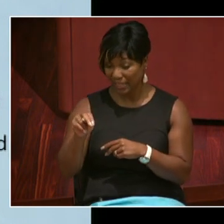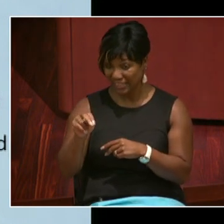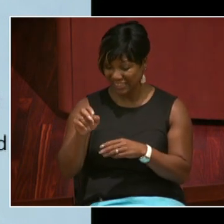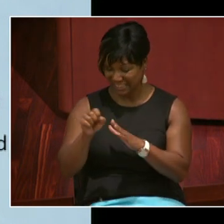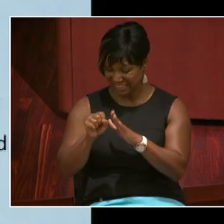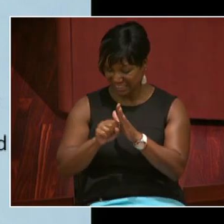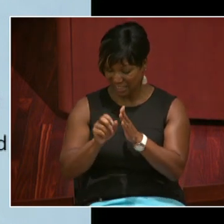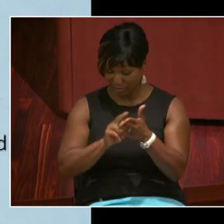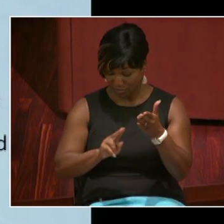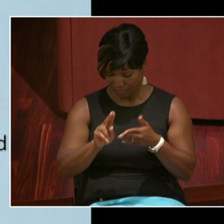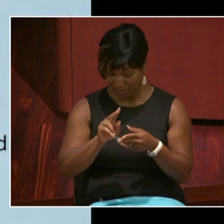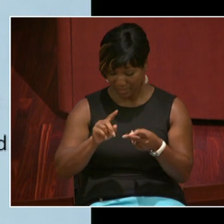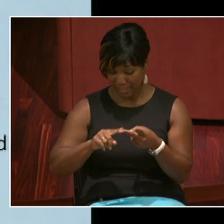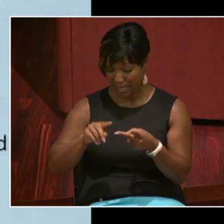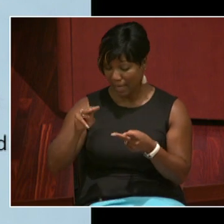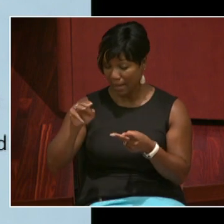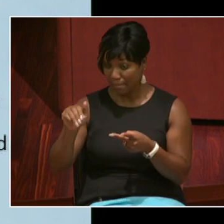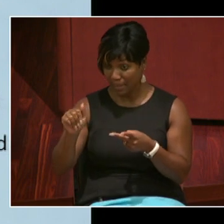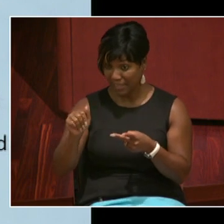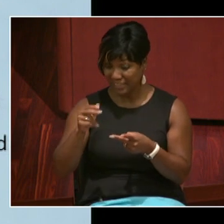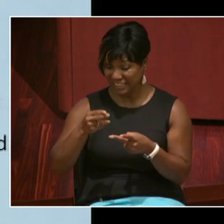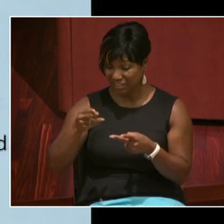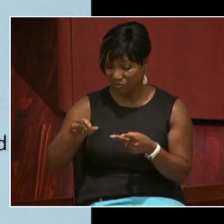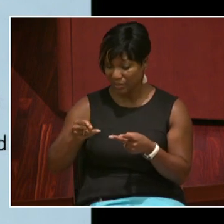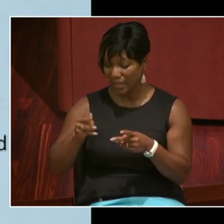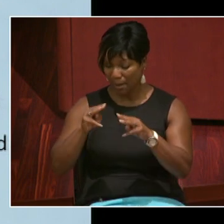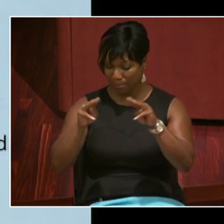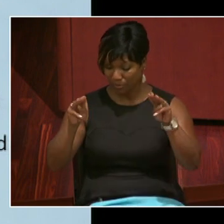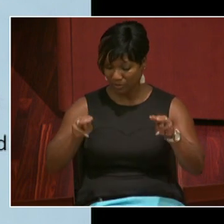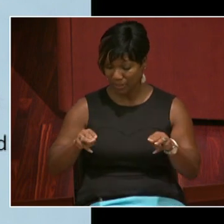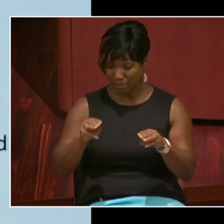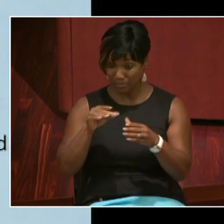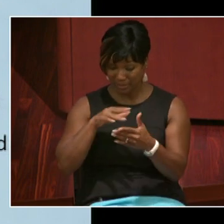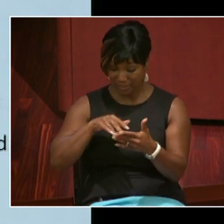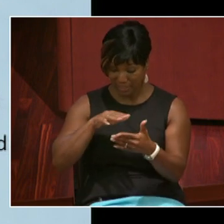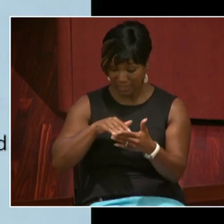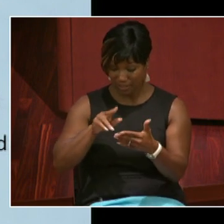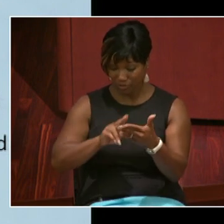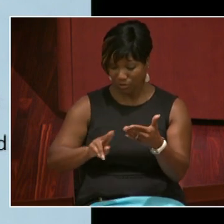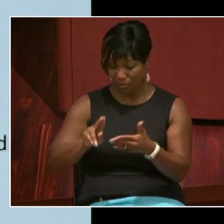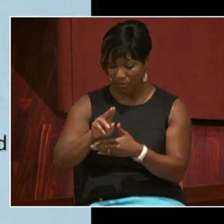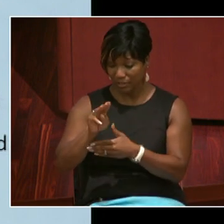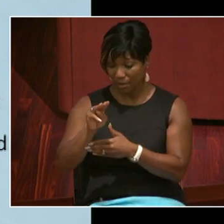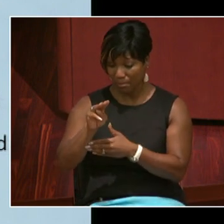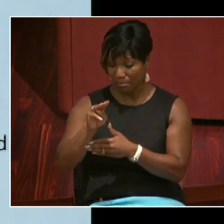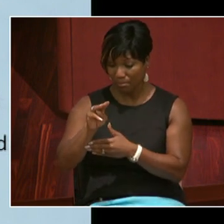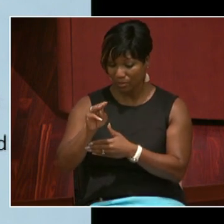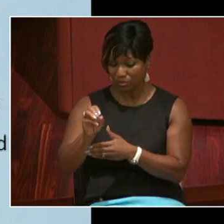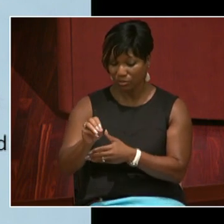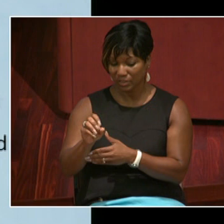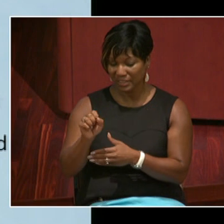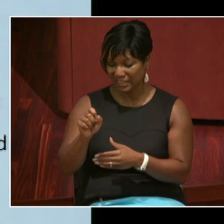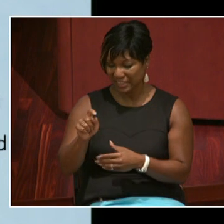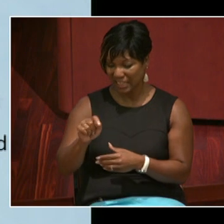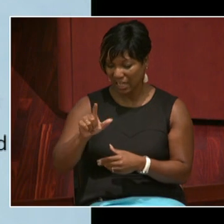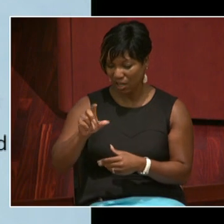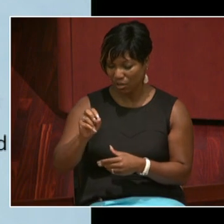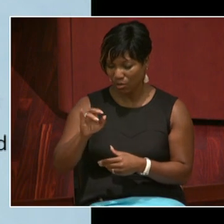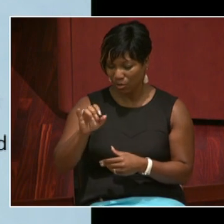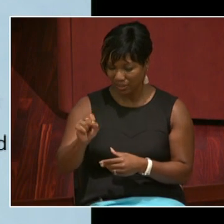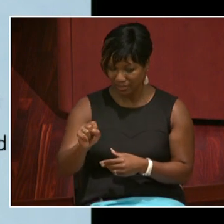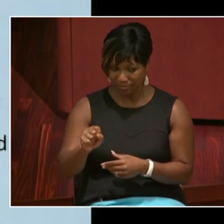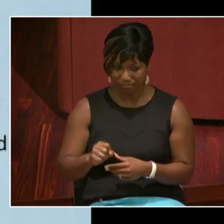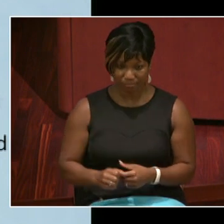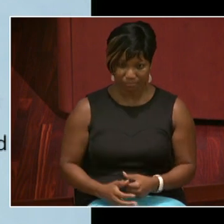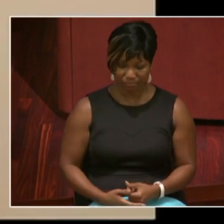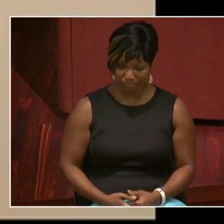degree in history and museum studies at the University of Missouri, St. Louis. Elizabeth?